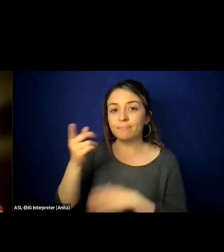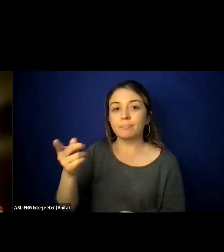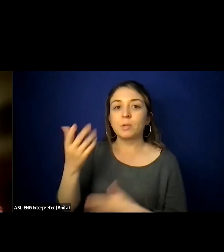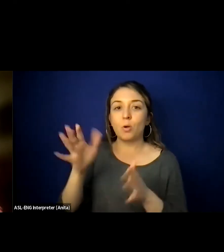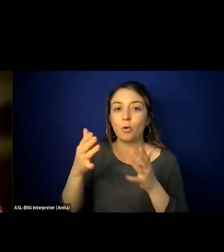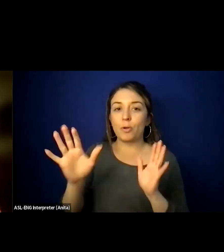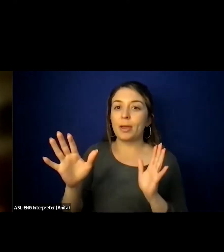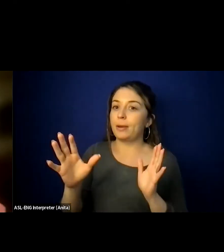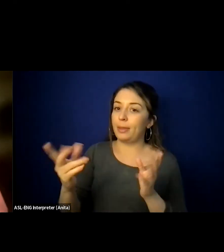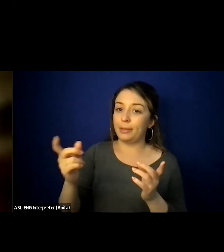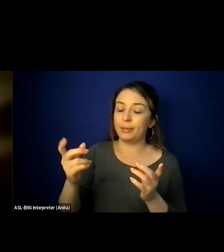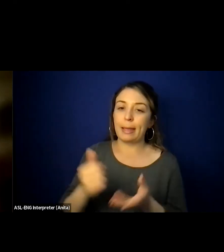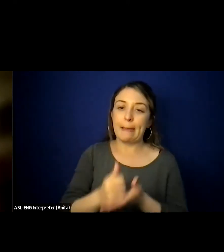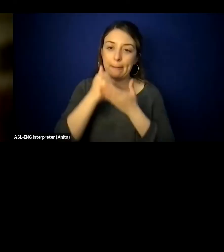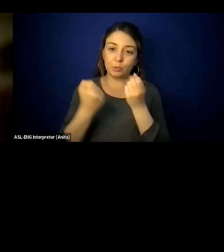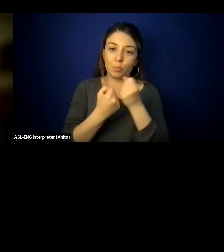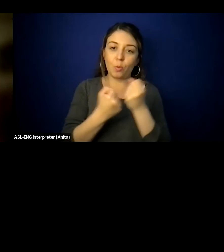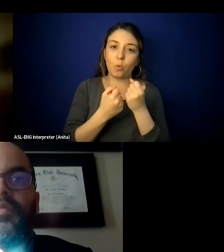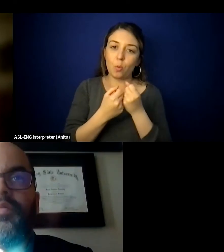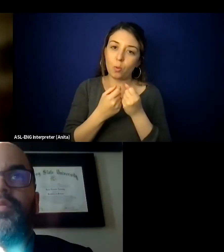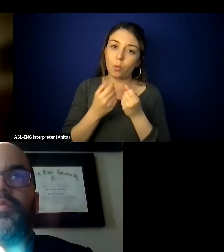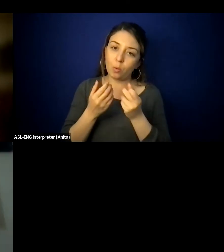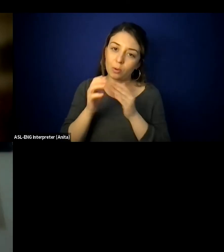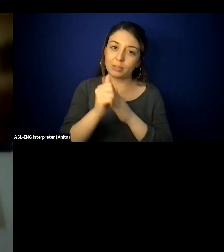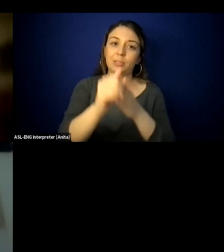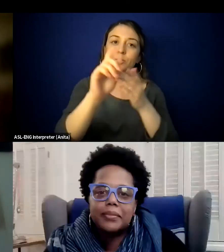already contributed, moving us closer towards joy.